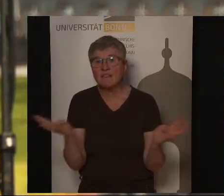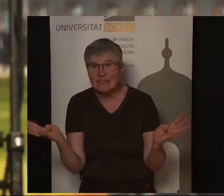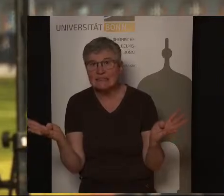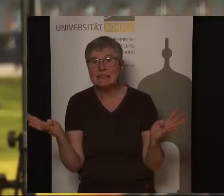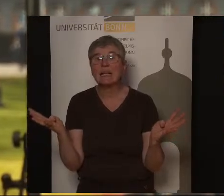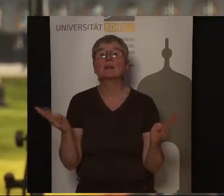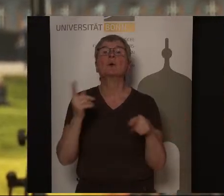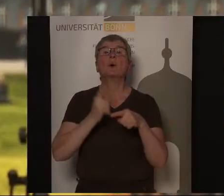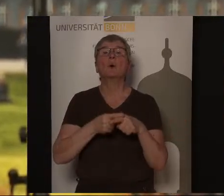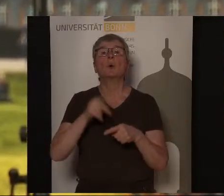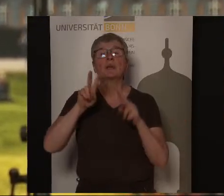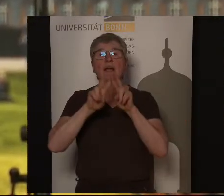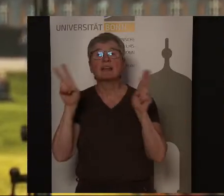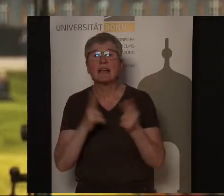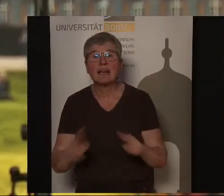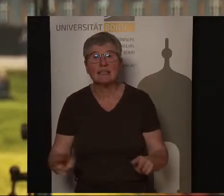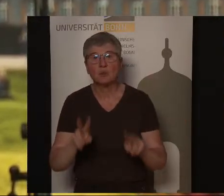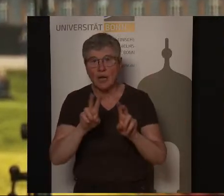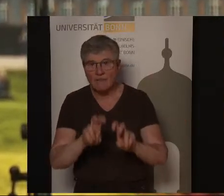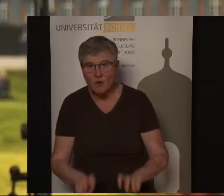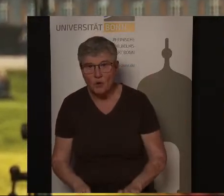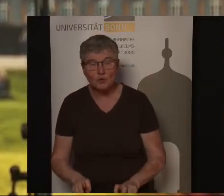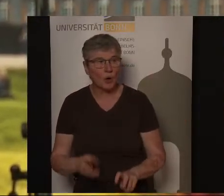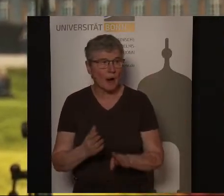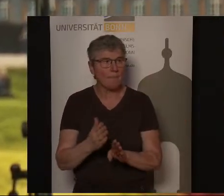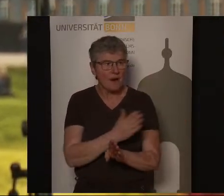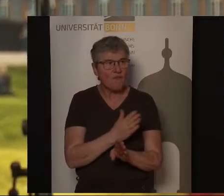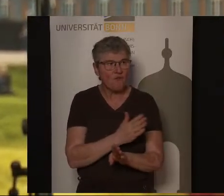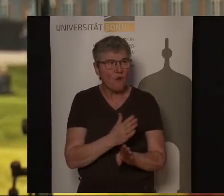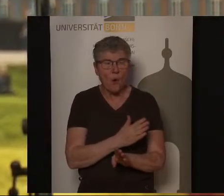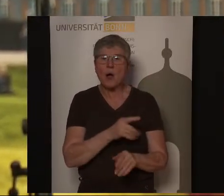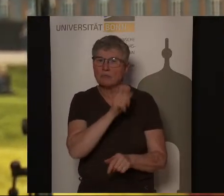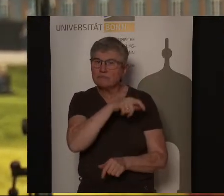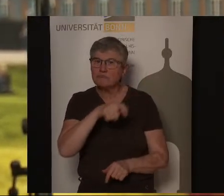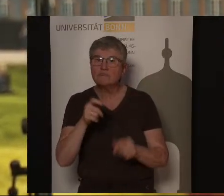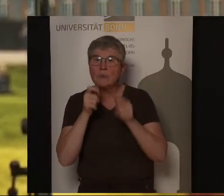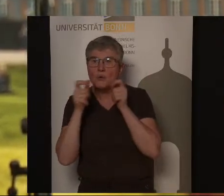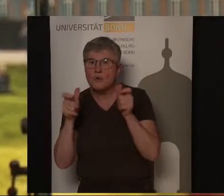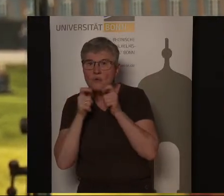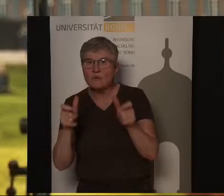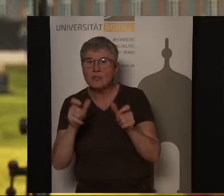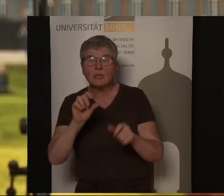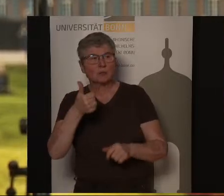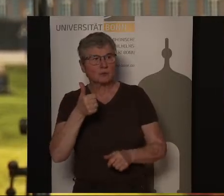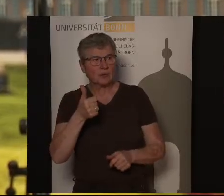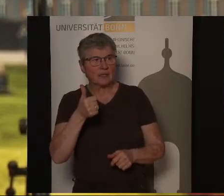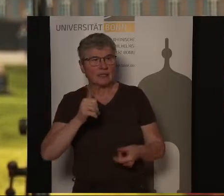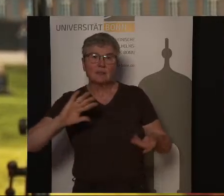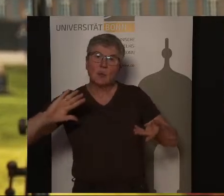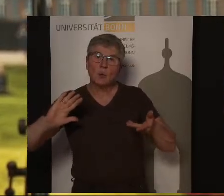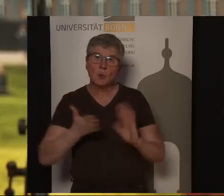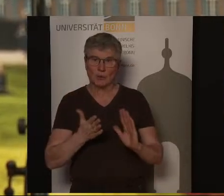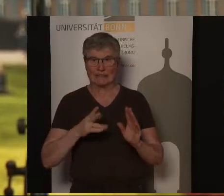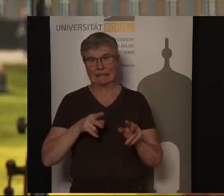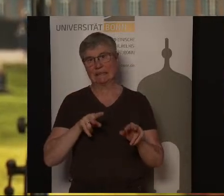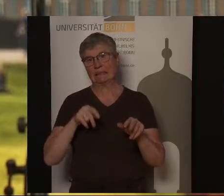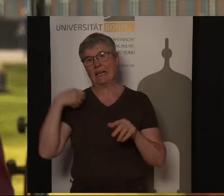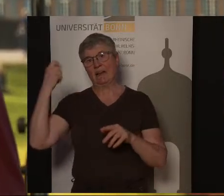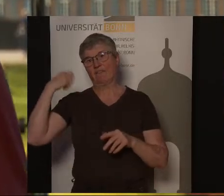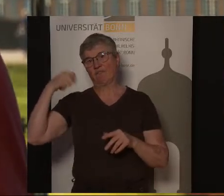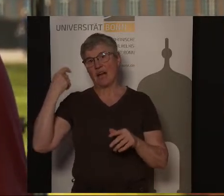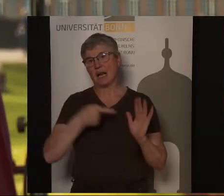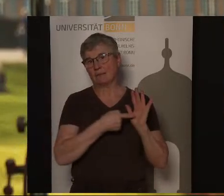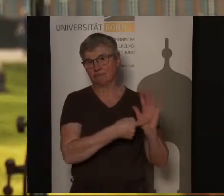Bonn, excellent, diverse, international study and research. And before we welcome our guests, we will show you a